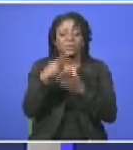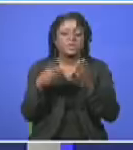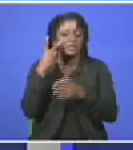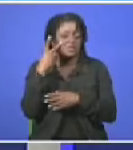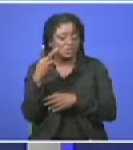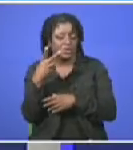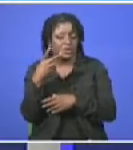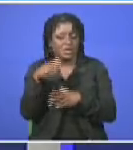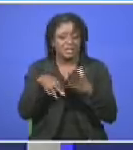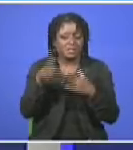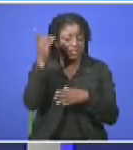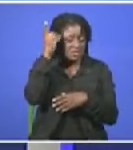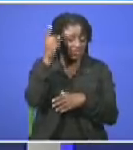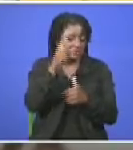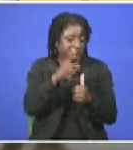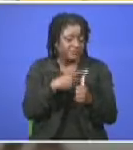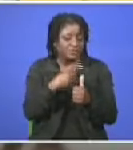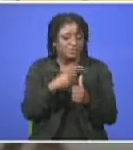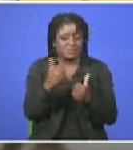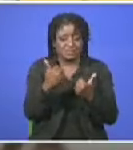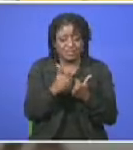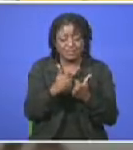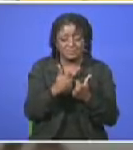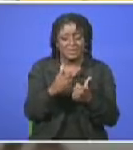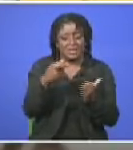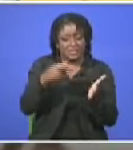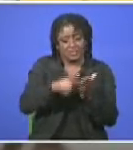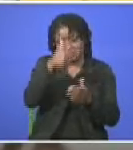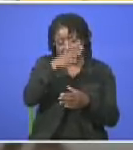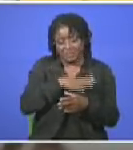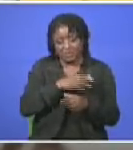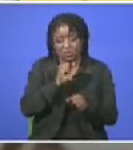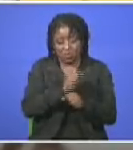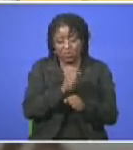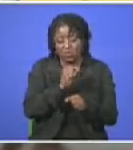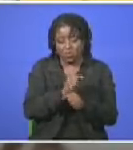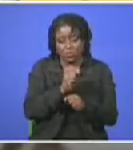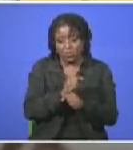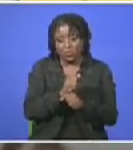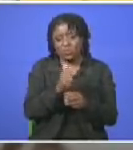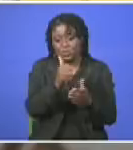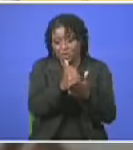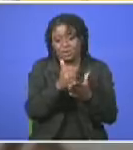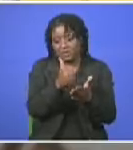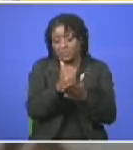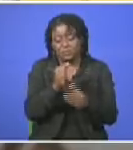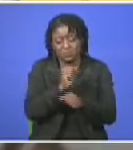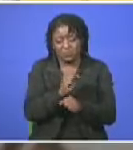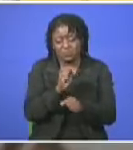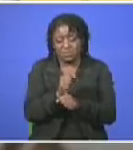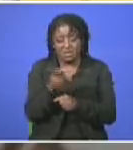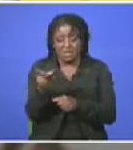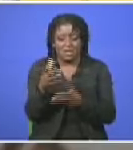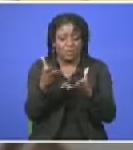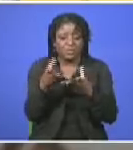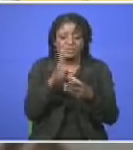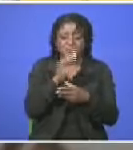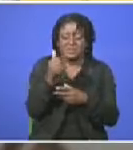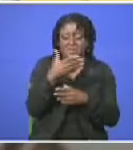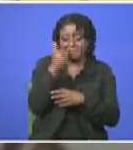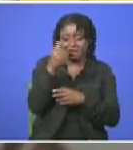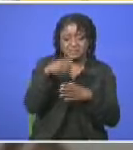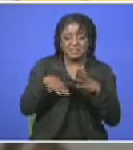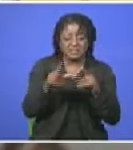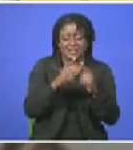him recently. This guy is a workaholic. He wants to be one of the best in the league. I mean, when I got there